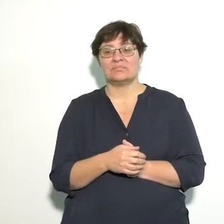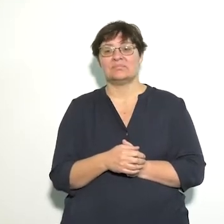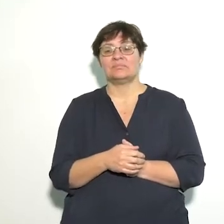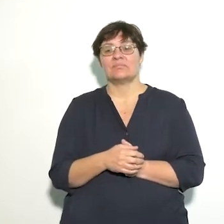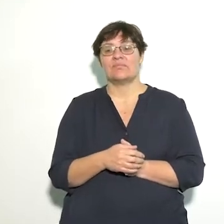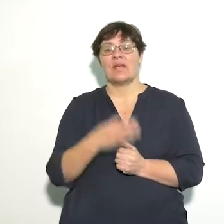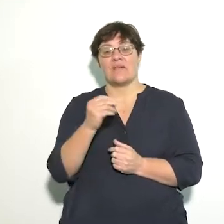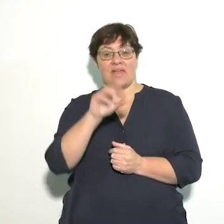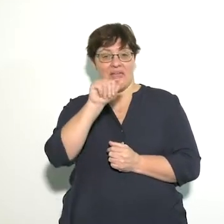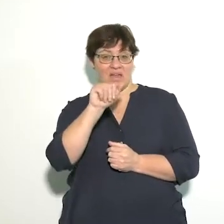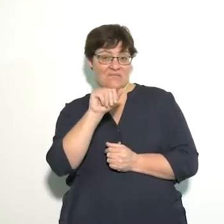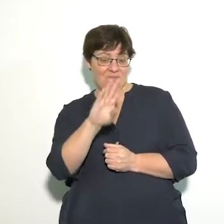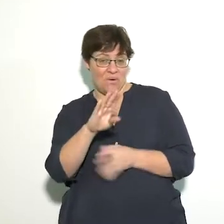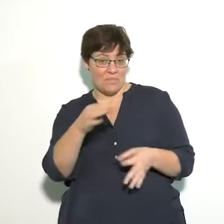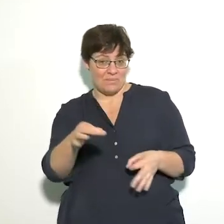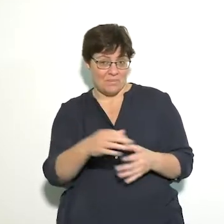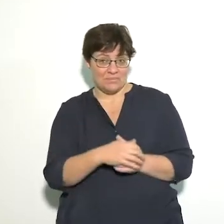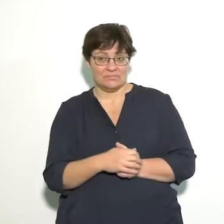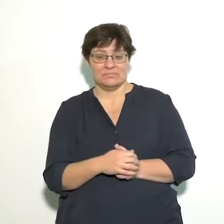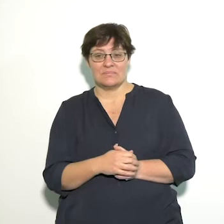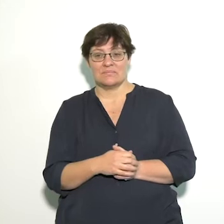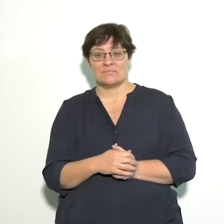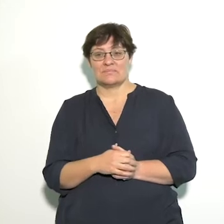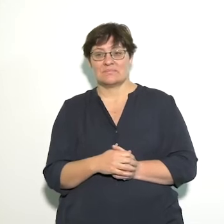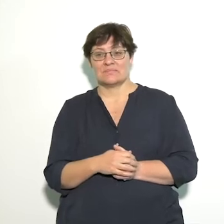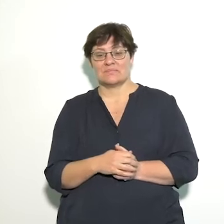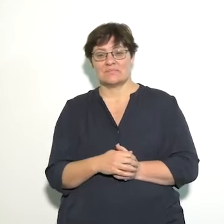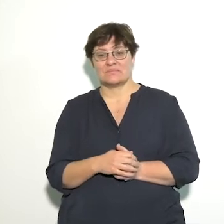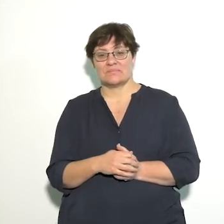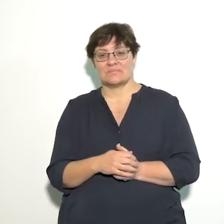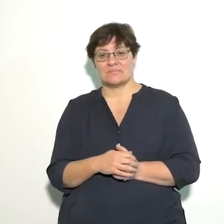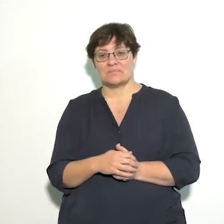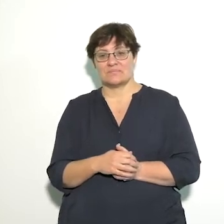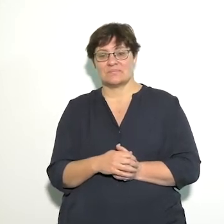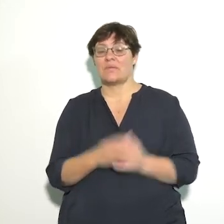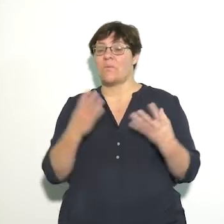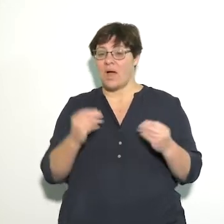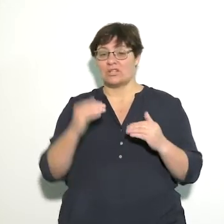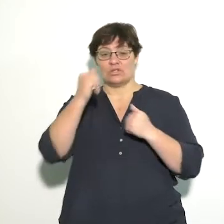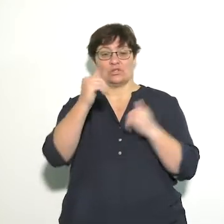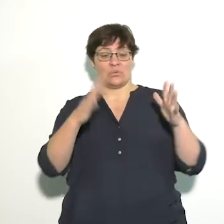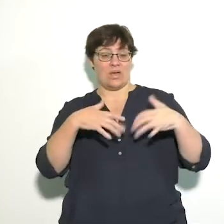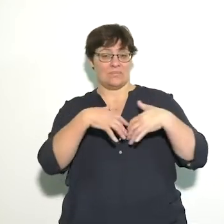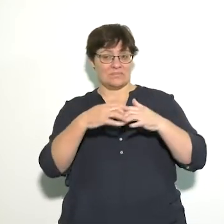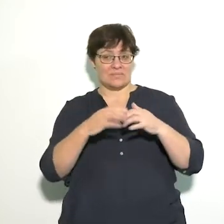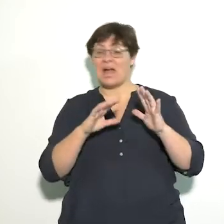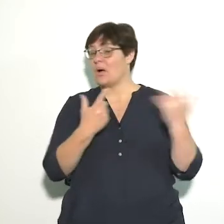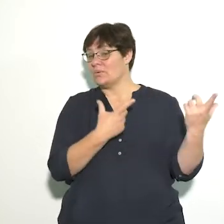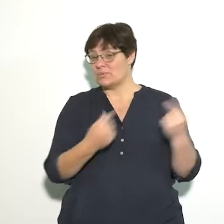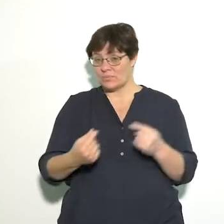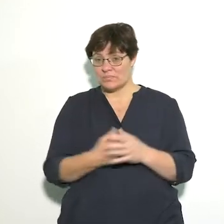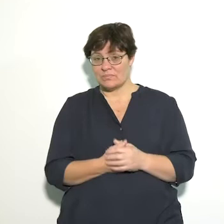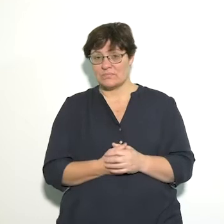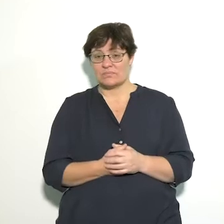take our A4 piece of paper and we want to make it into a square. So how we do that, we